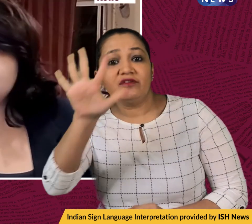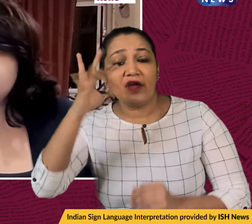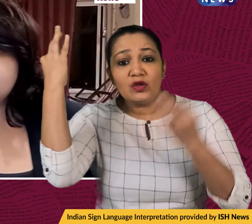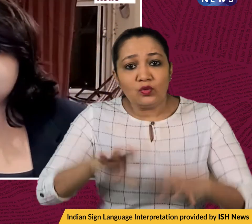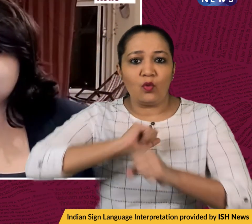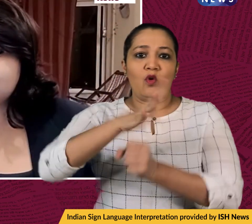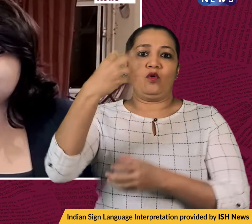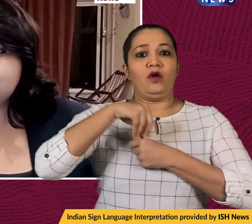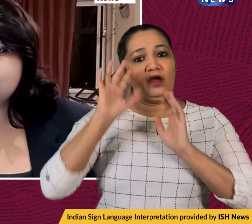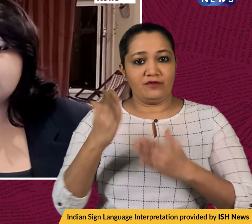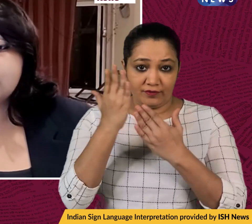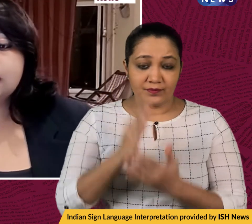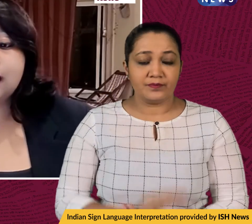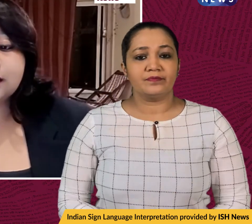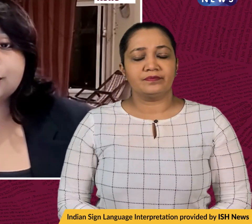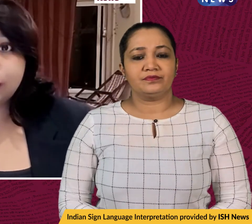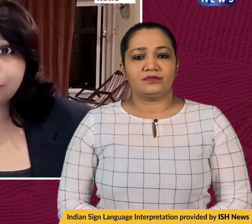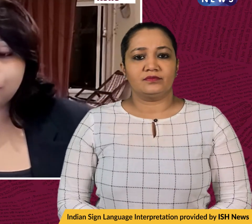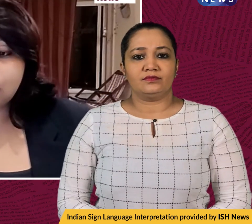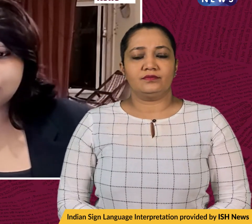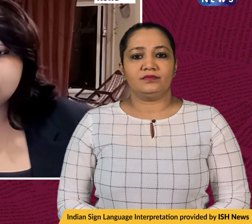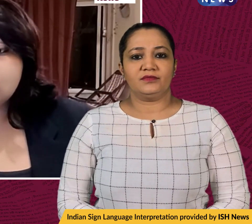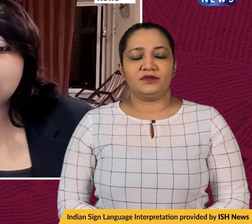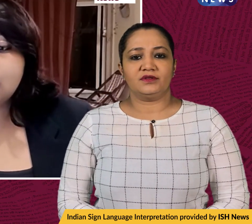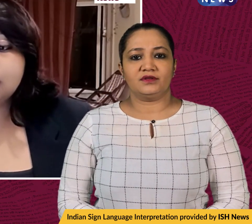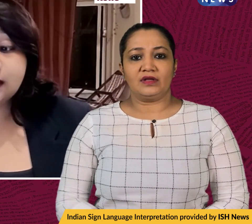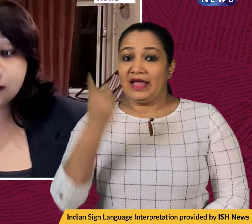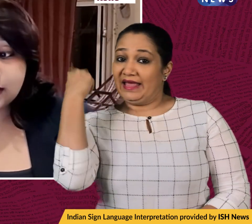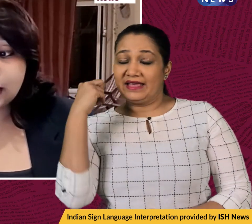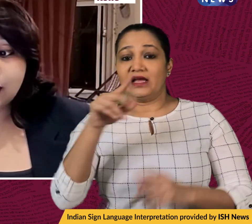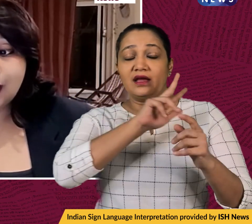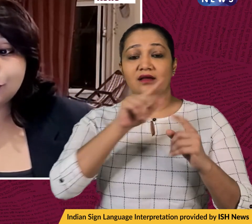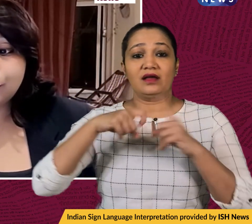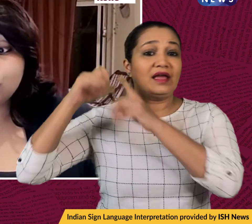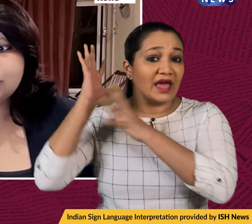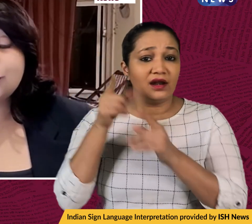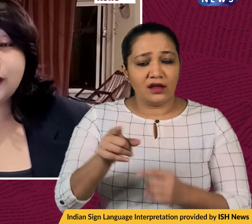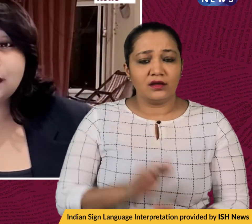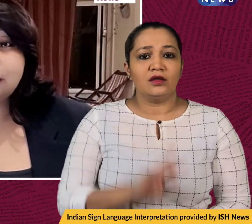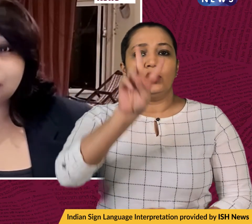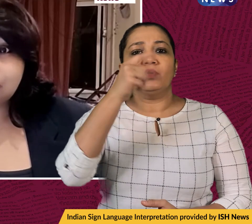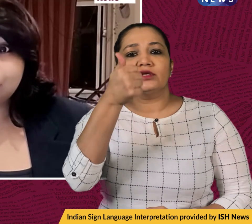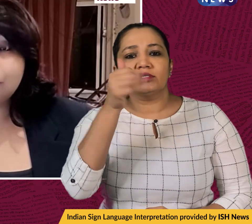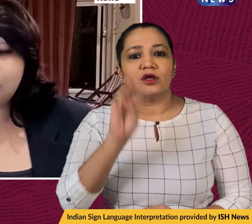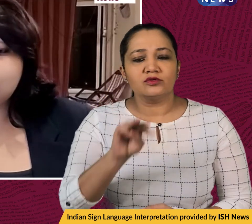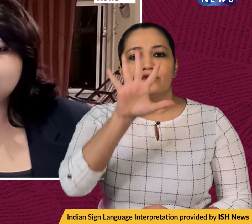55,475 new COVID cases have been reported in the last 24 hours. Yesterday, Kerala had reported